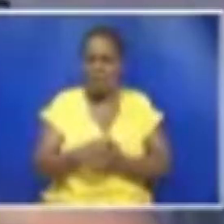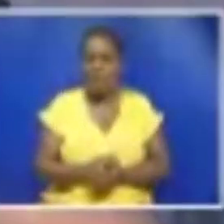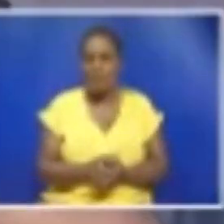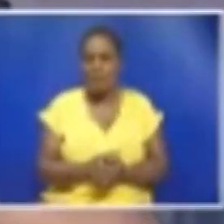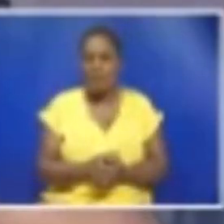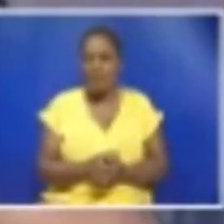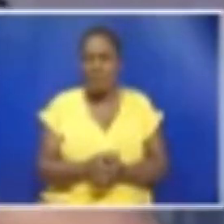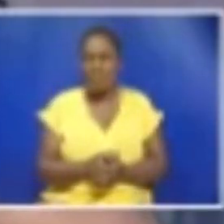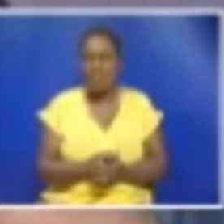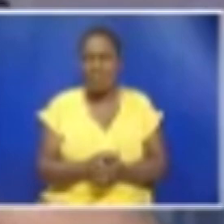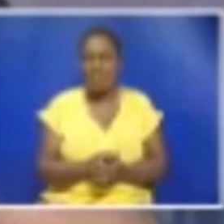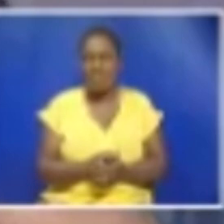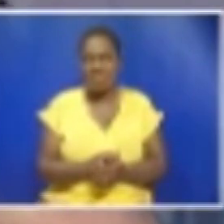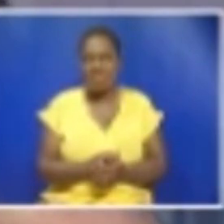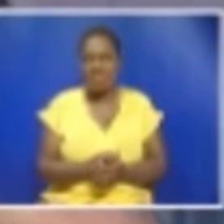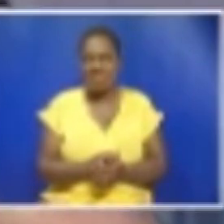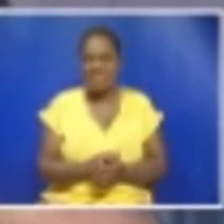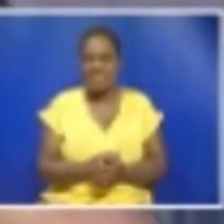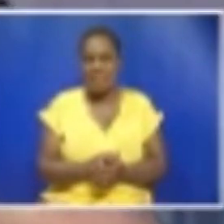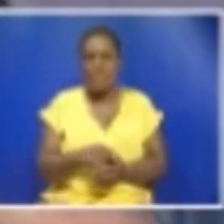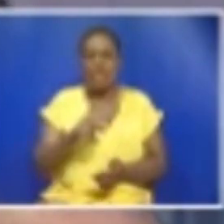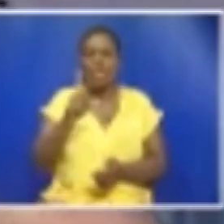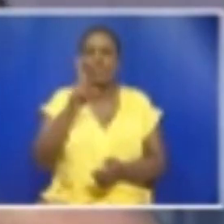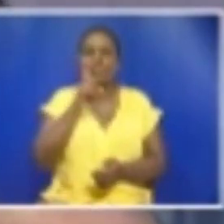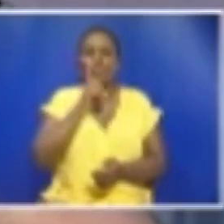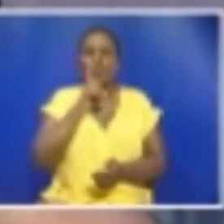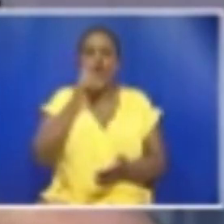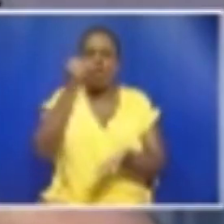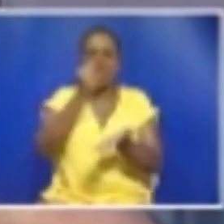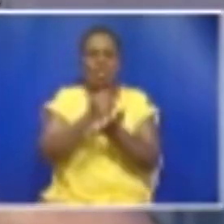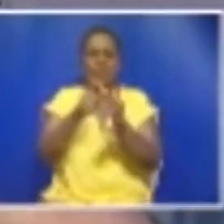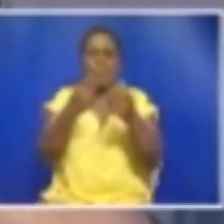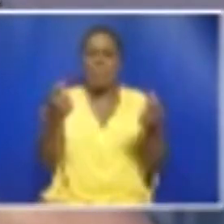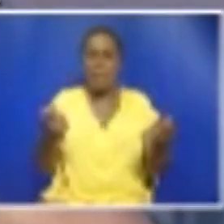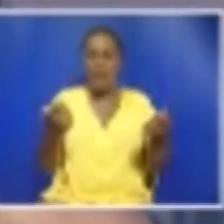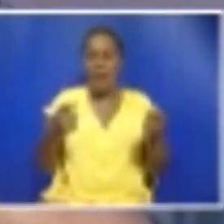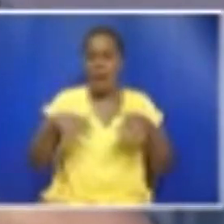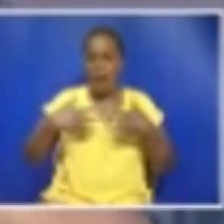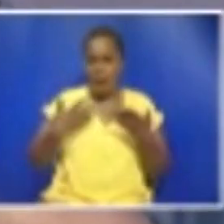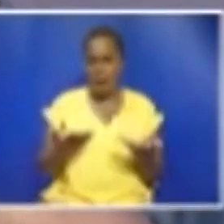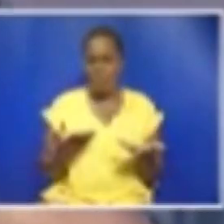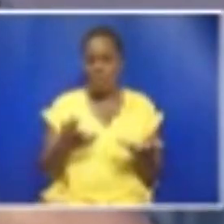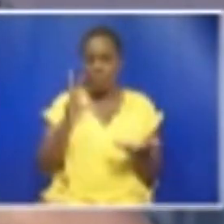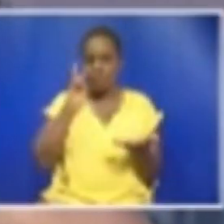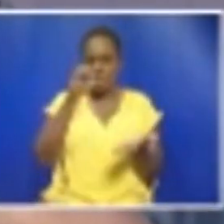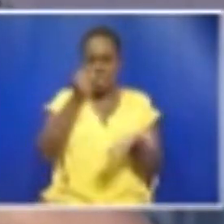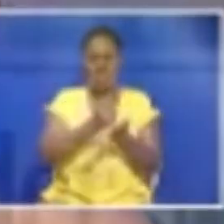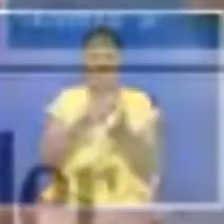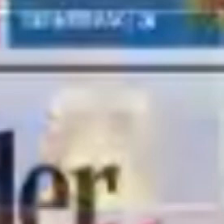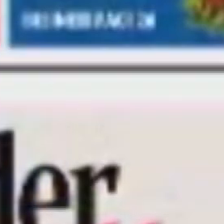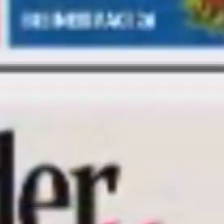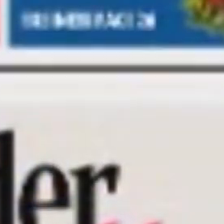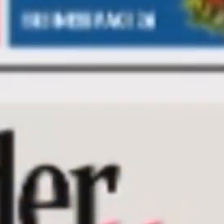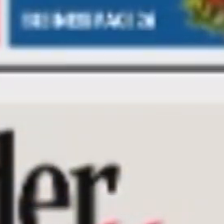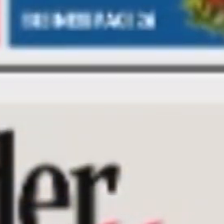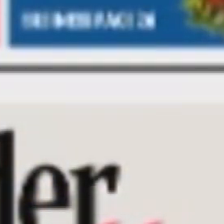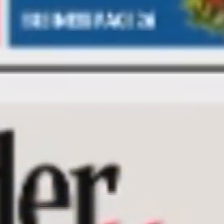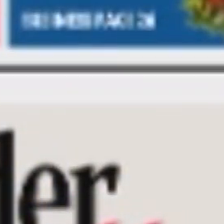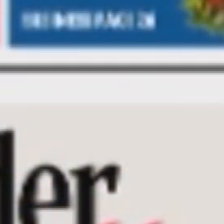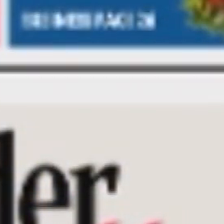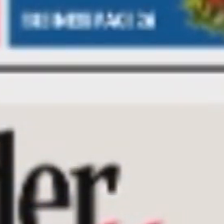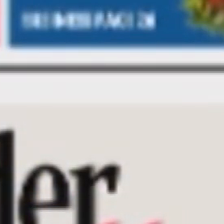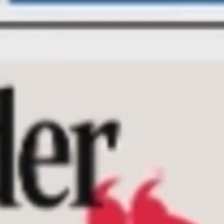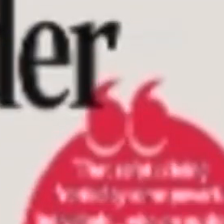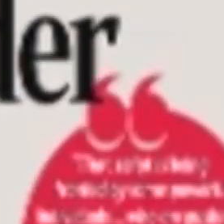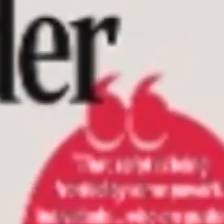Well, this bulletin isn't complete without looking at tomorrow's standard newspaper. So I want to take a look at what you can expect in your paper tomorrow. So